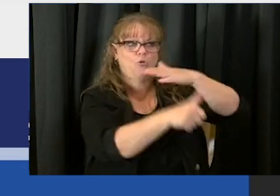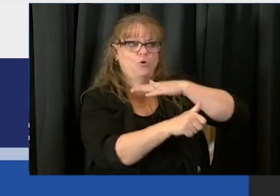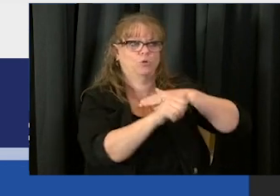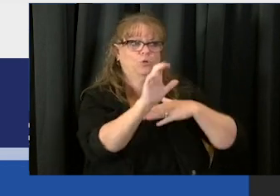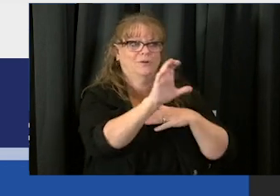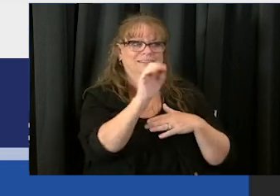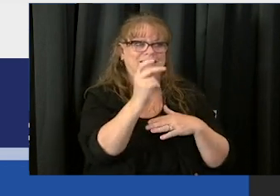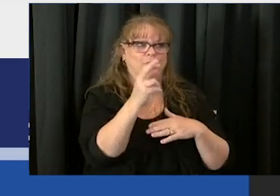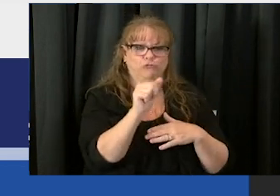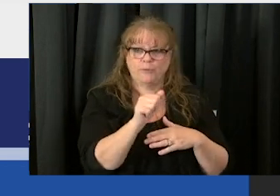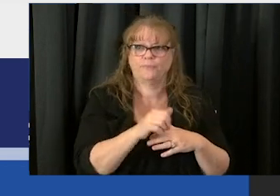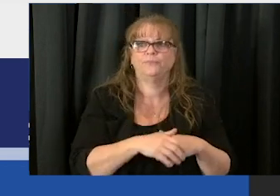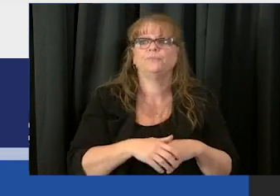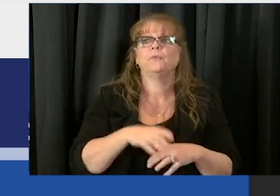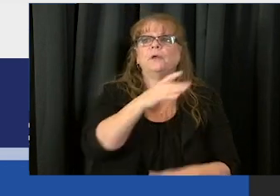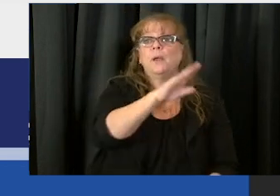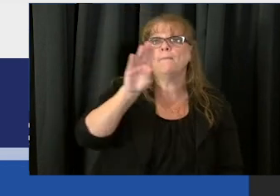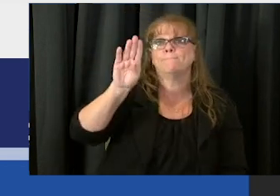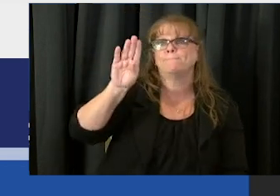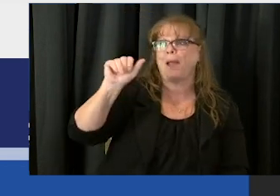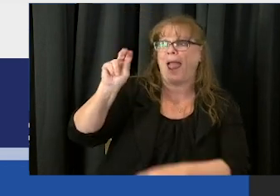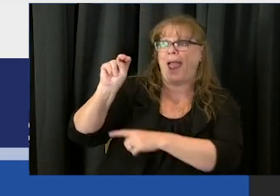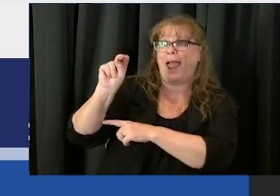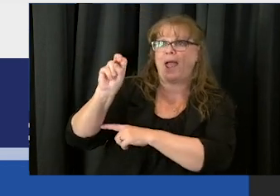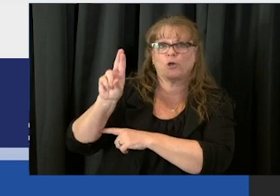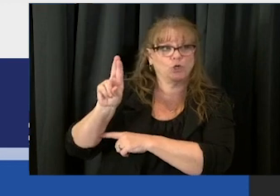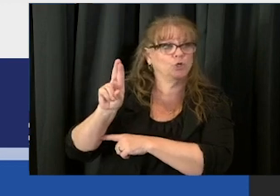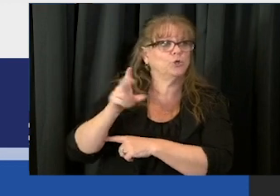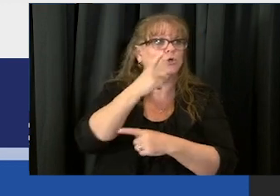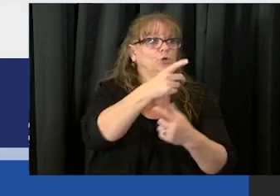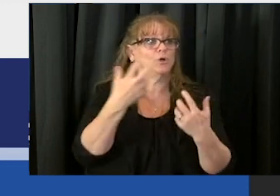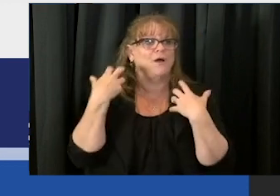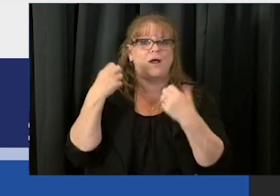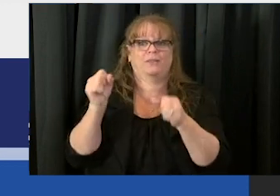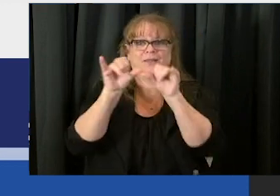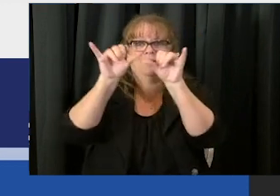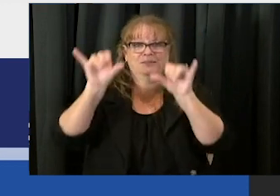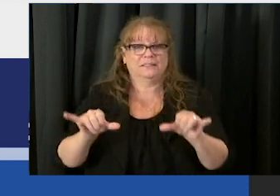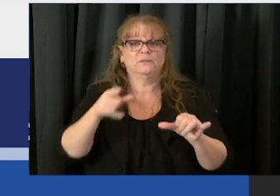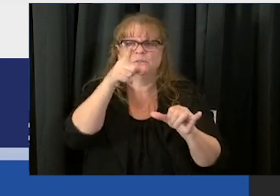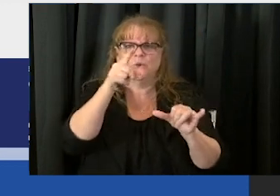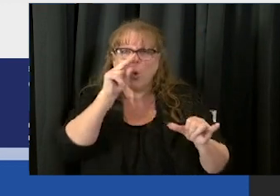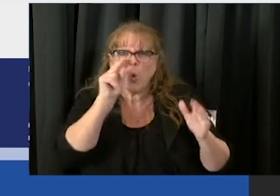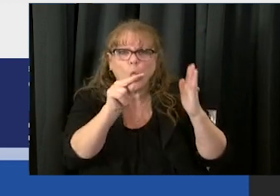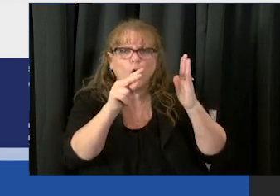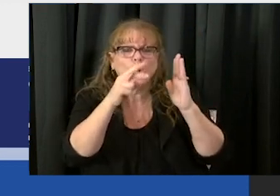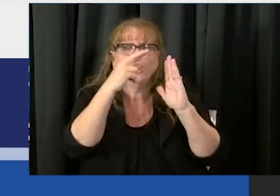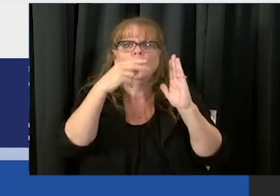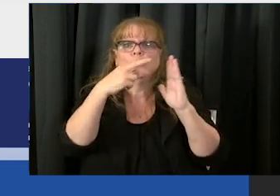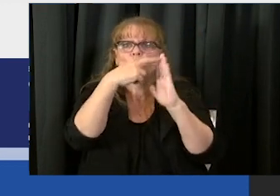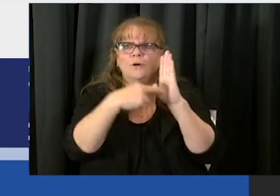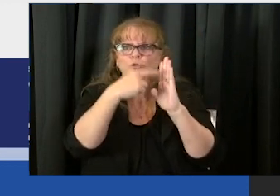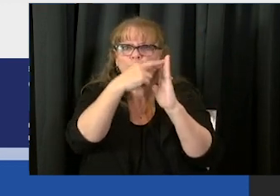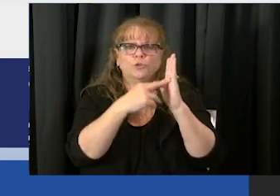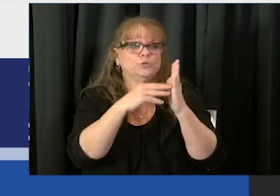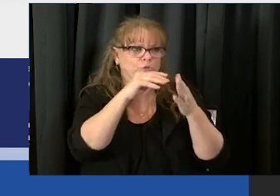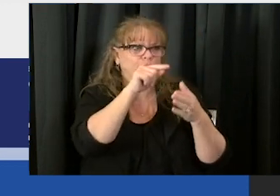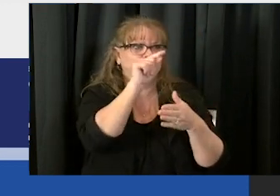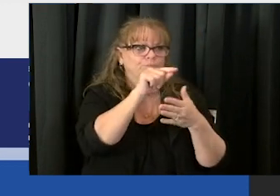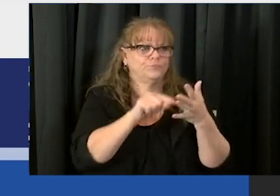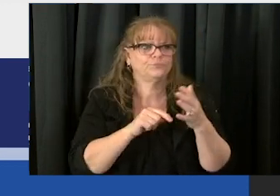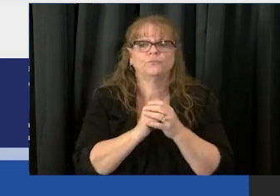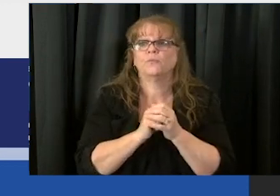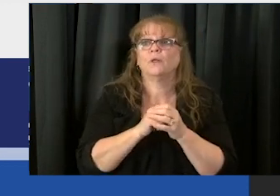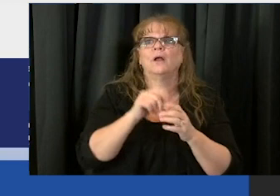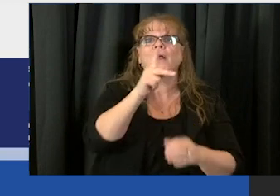If that's your main provider, and if you've been there. Kaiser members 70 and up, and if